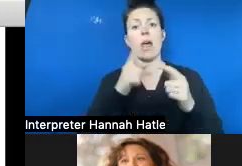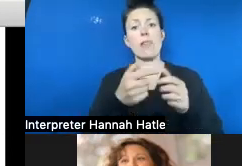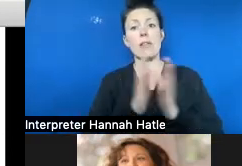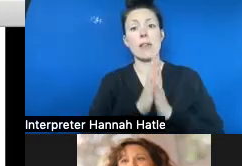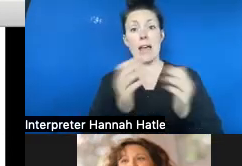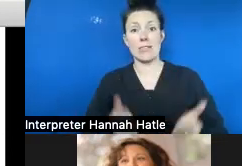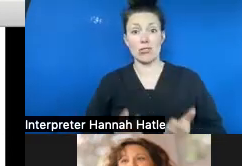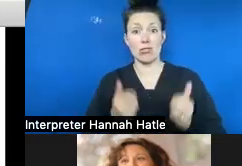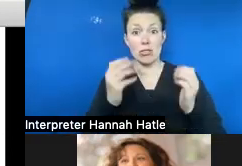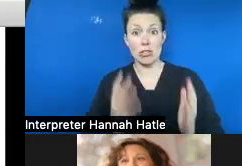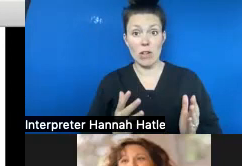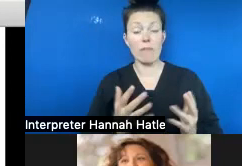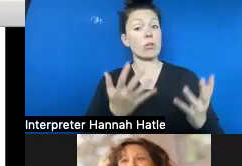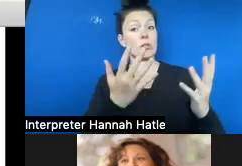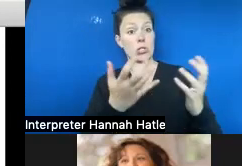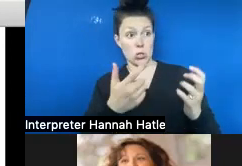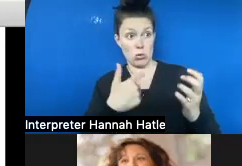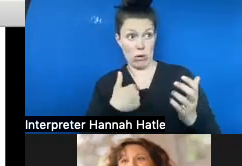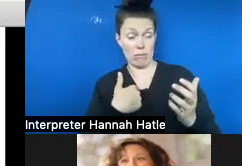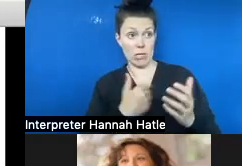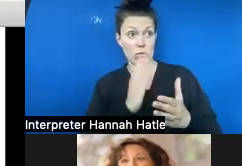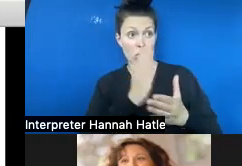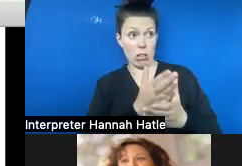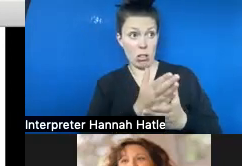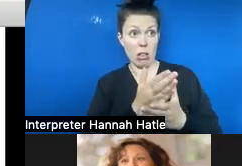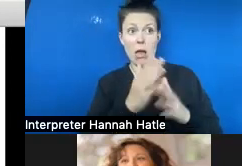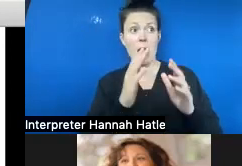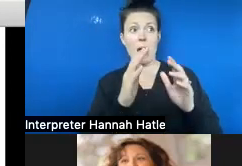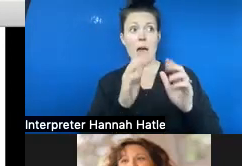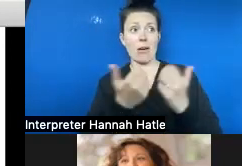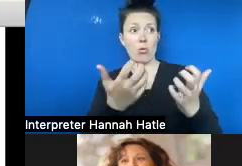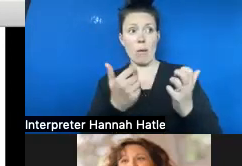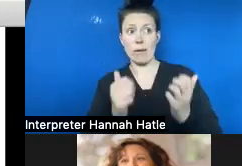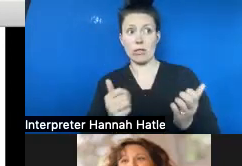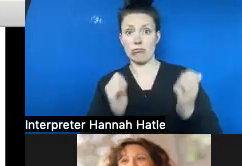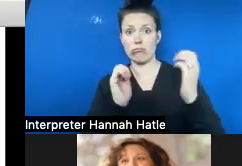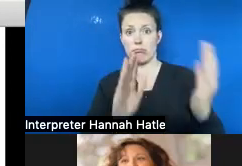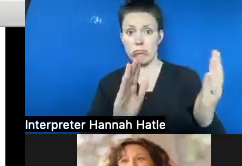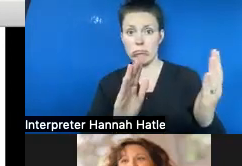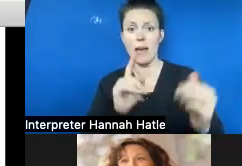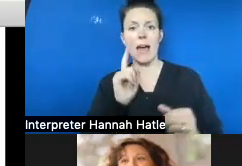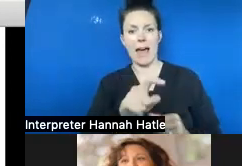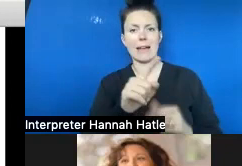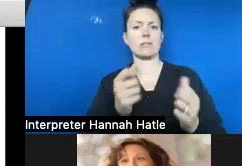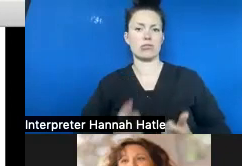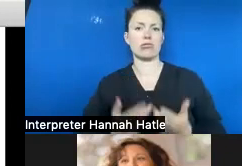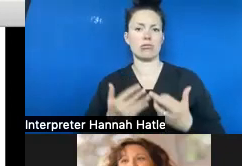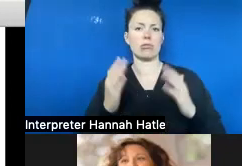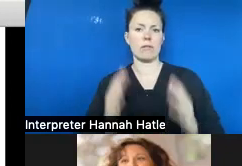you to, you know, how do they want you to proceed with it? You know, it's worth it to check in and ask.